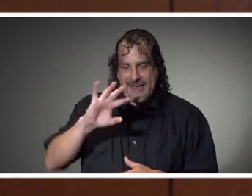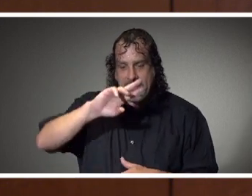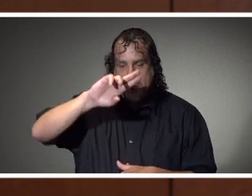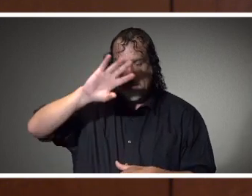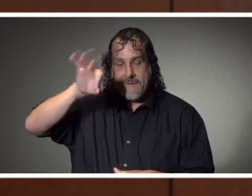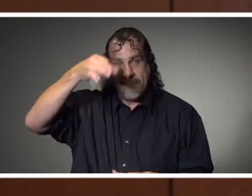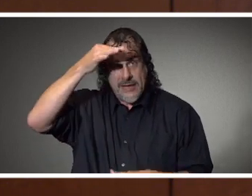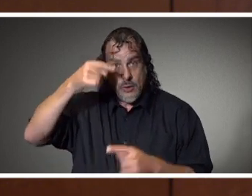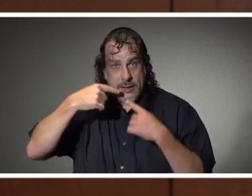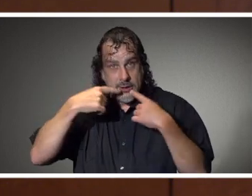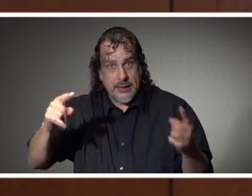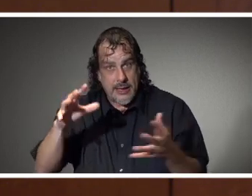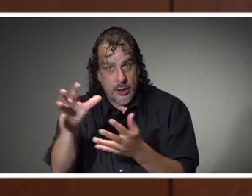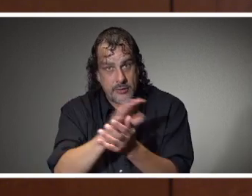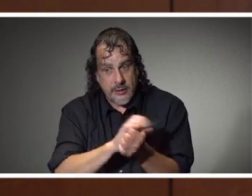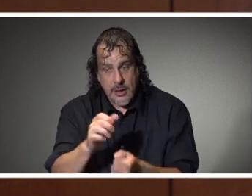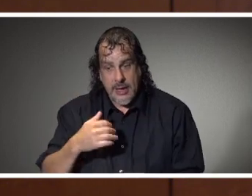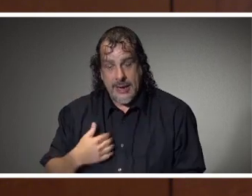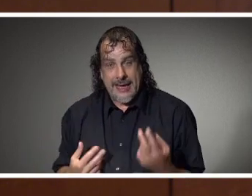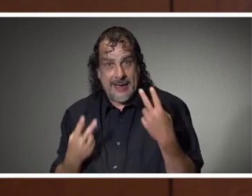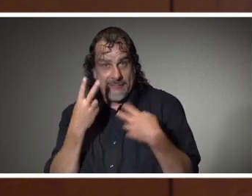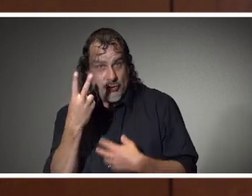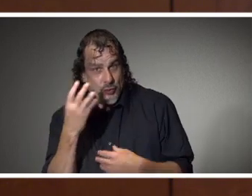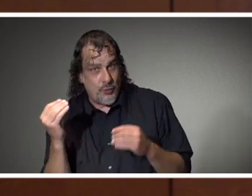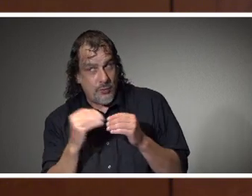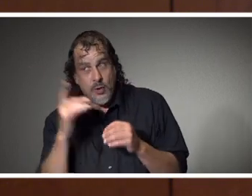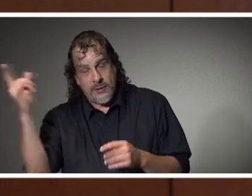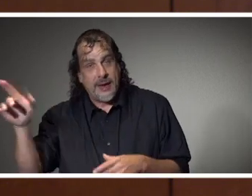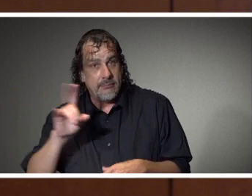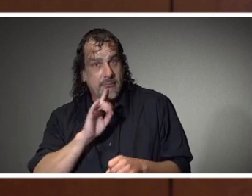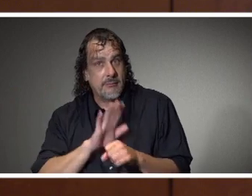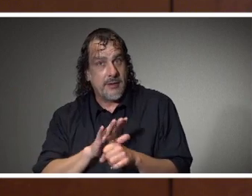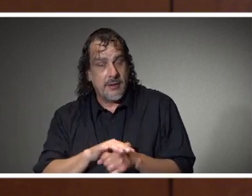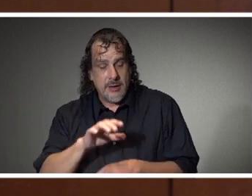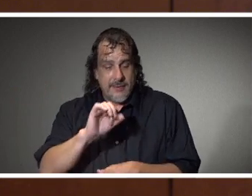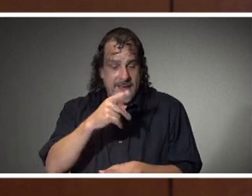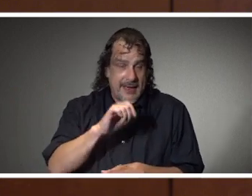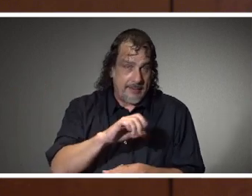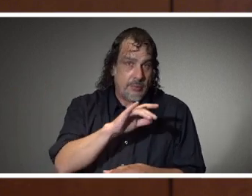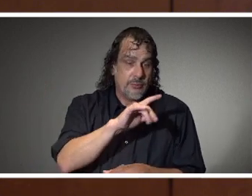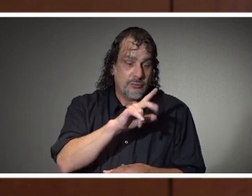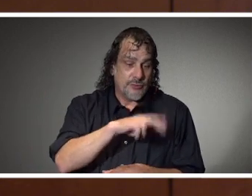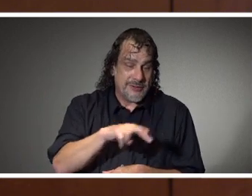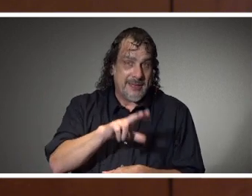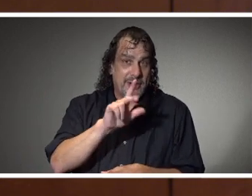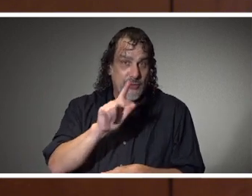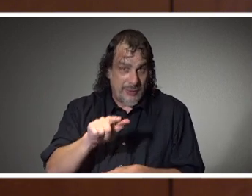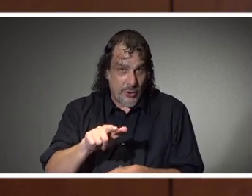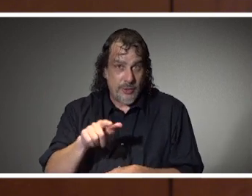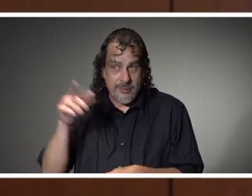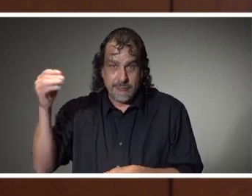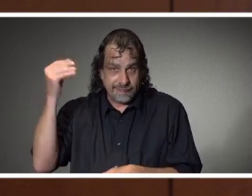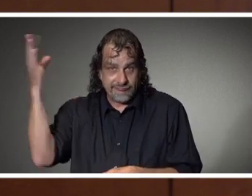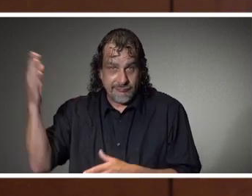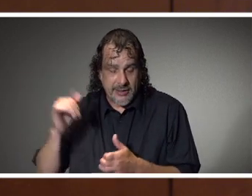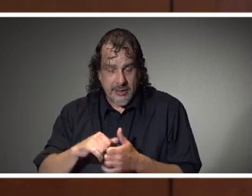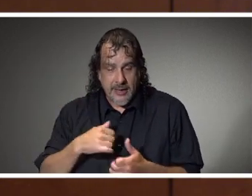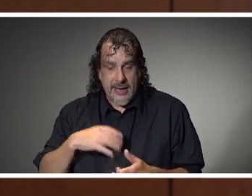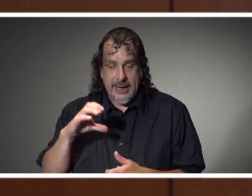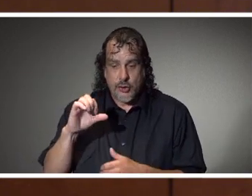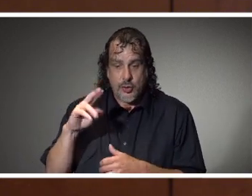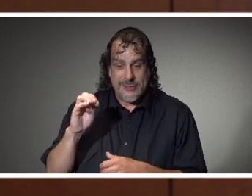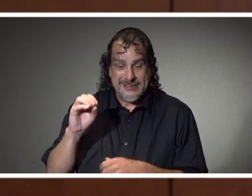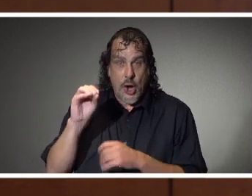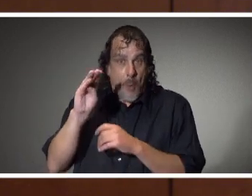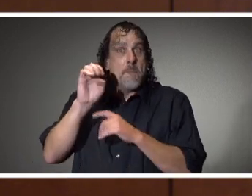disasters, and I have 2 more that are probably going to get declared. That is the April 22nd, 23rd event. We requested that, as well as Cristobal